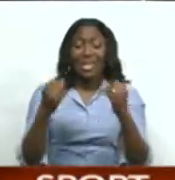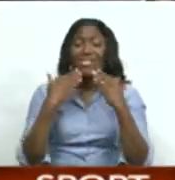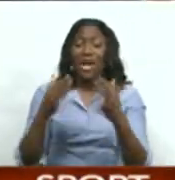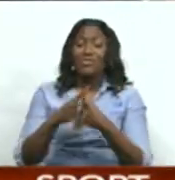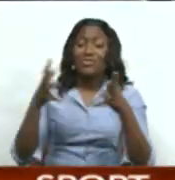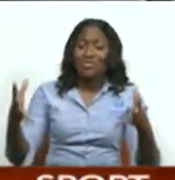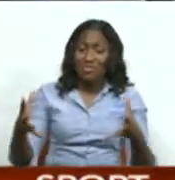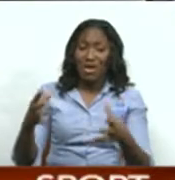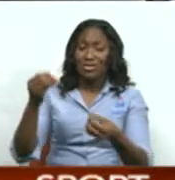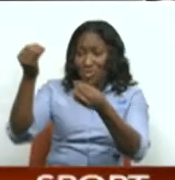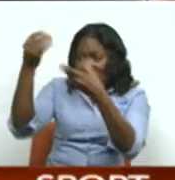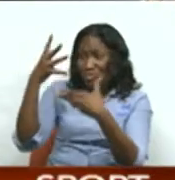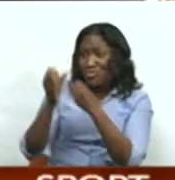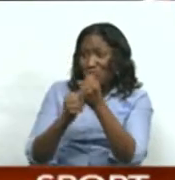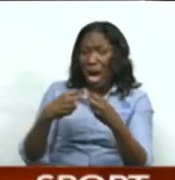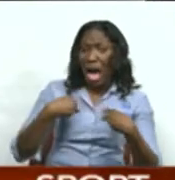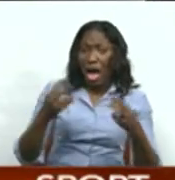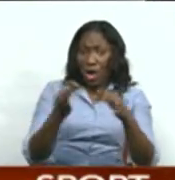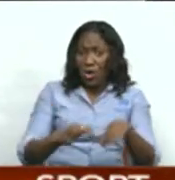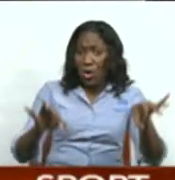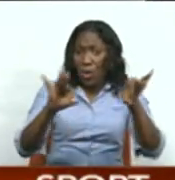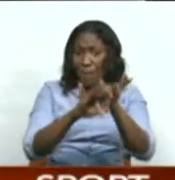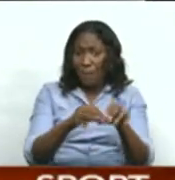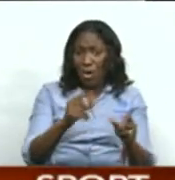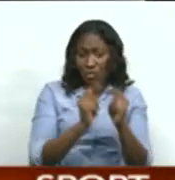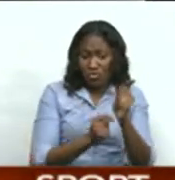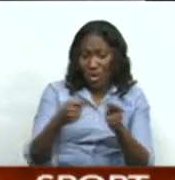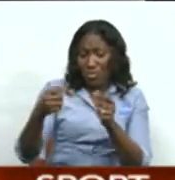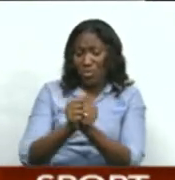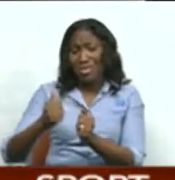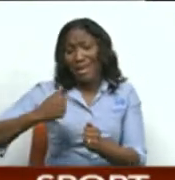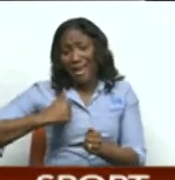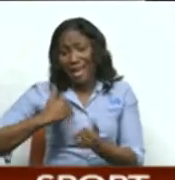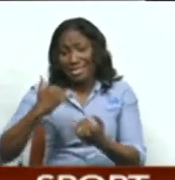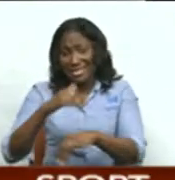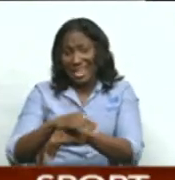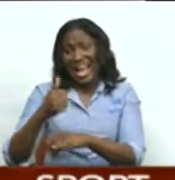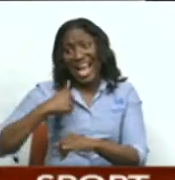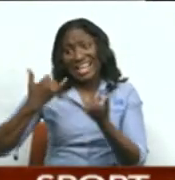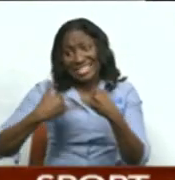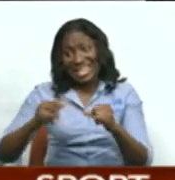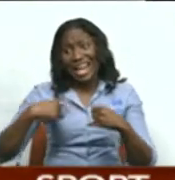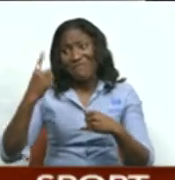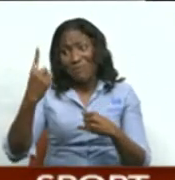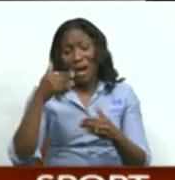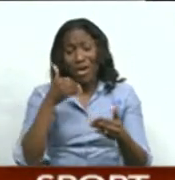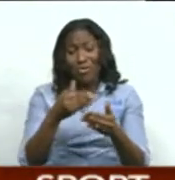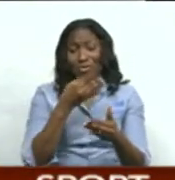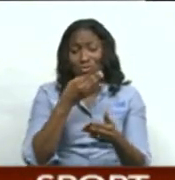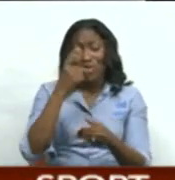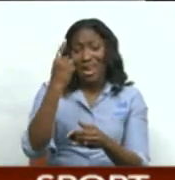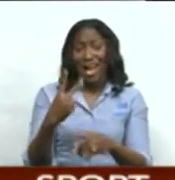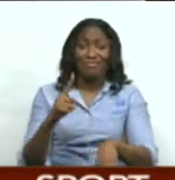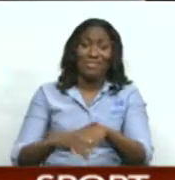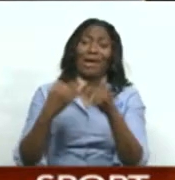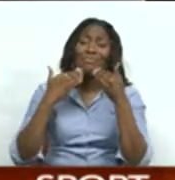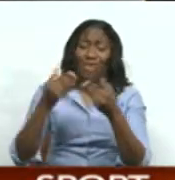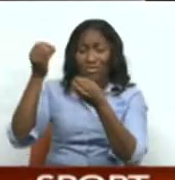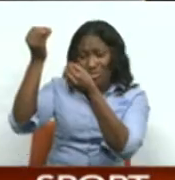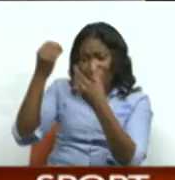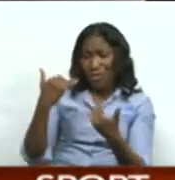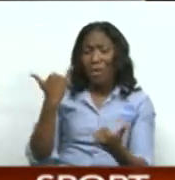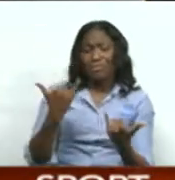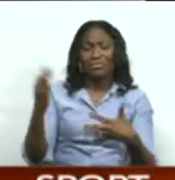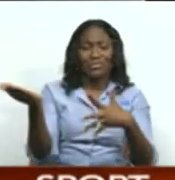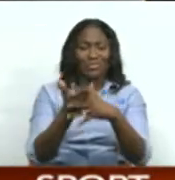Jesse, a big game happening tonight. What's the score? Yeah, it's still 1-0 in favor of Canada, and they are heading into halftime. All right, thank you so much.